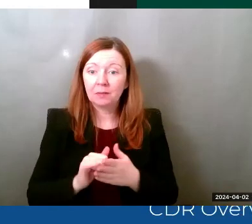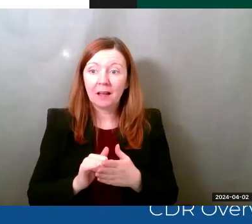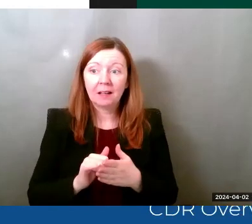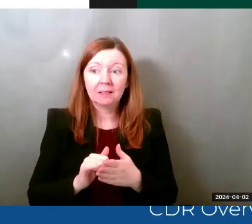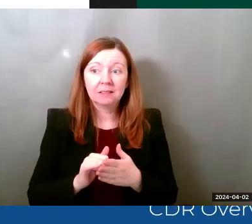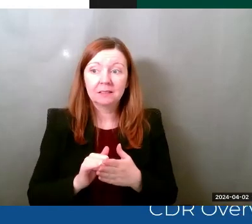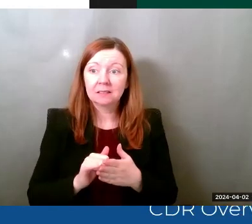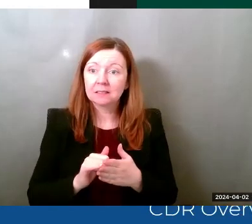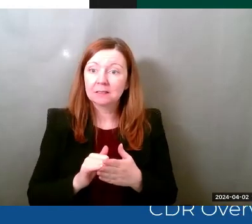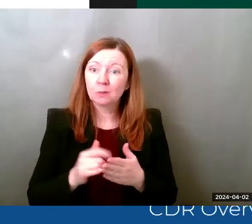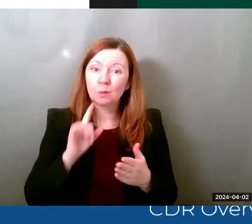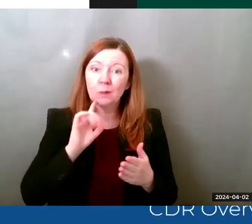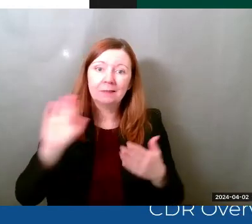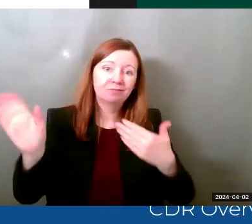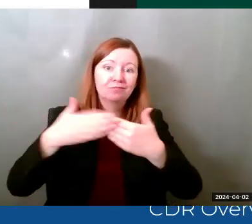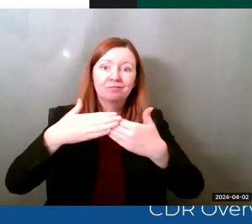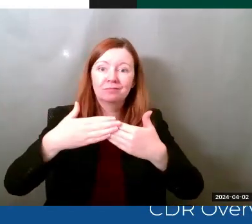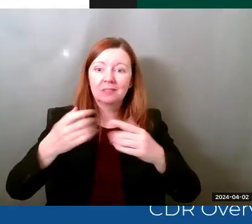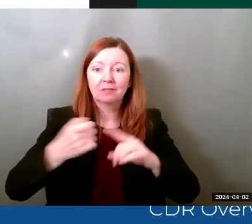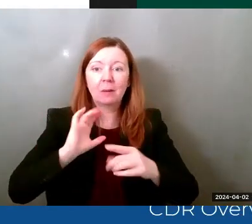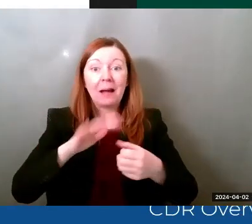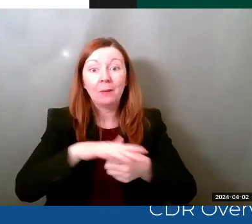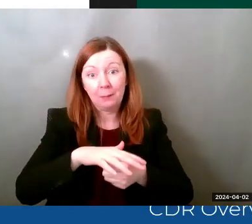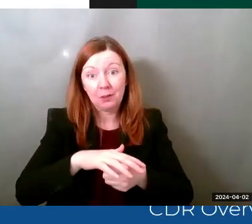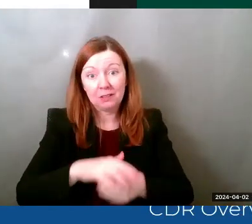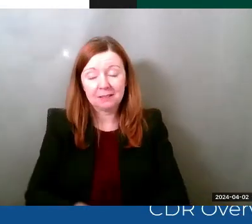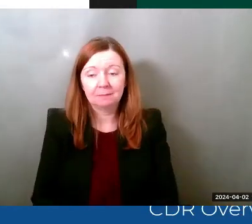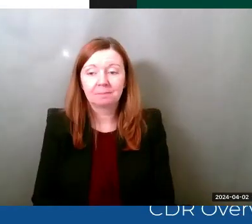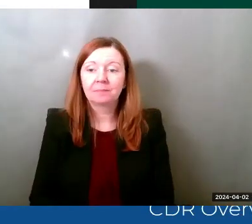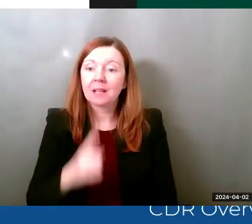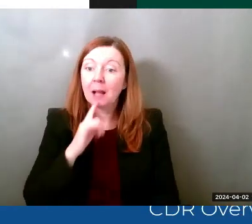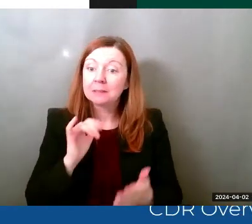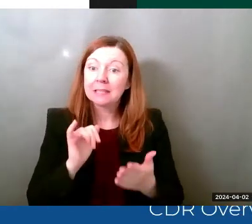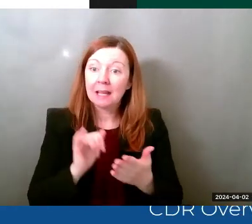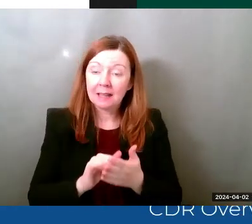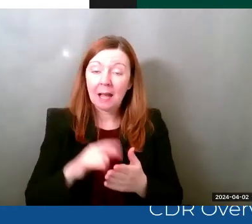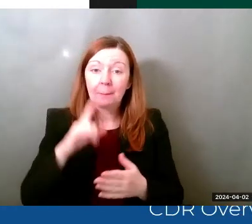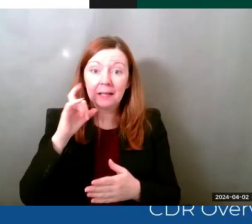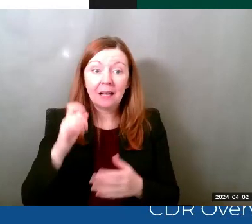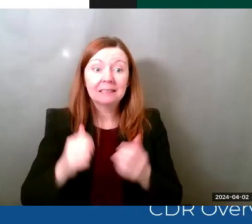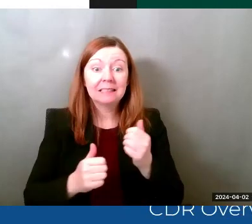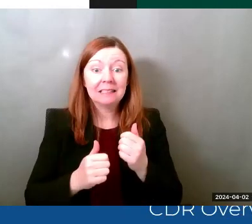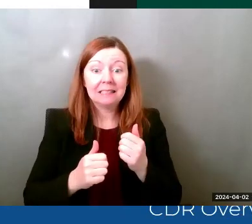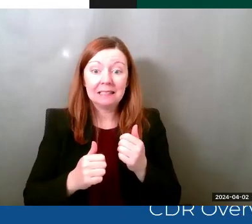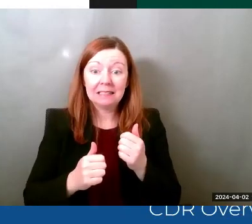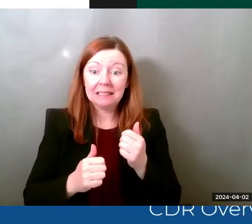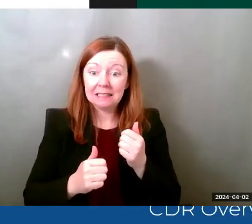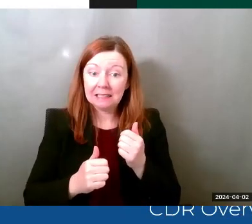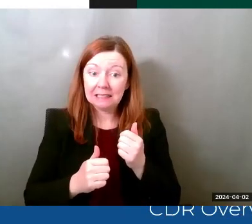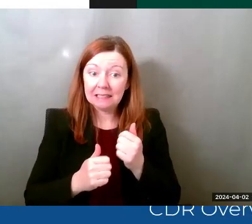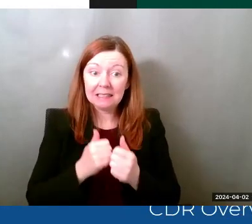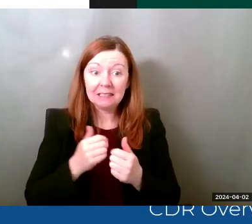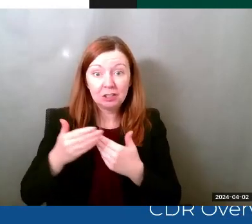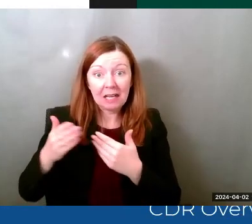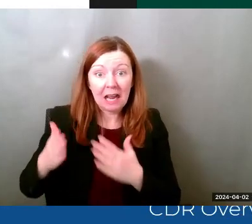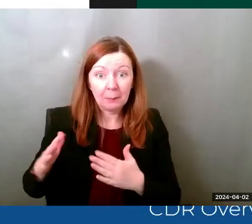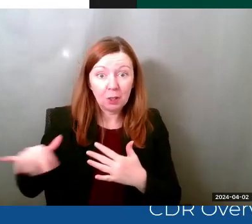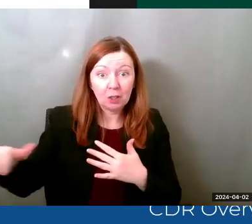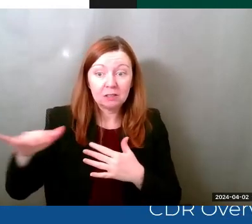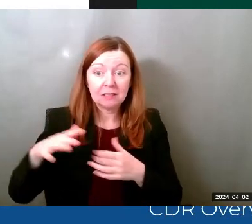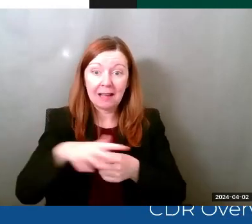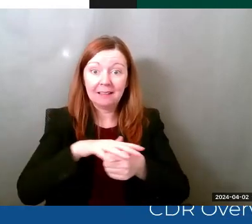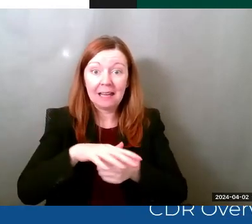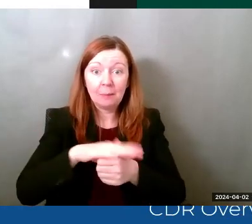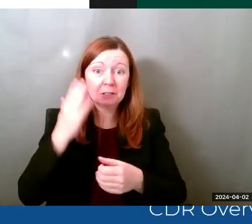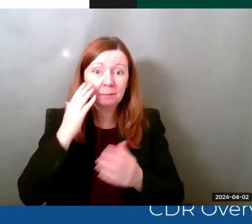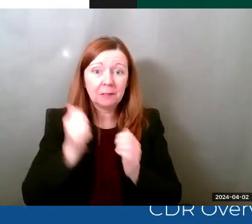we close people out of our neighborhoods. I'm saying that to say that each other, the neighbors and the neighborhoods are